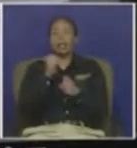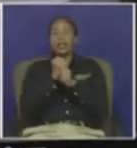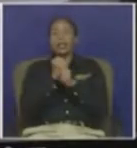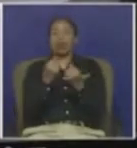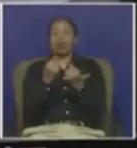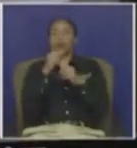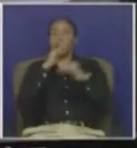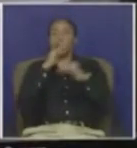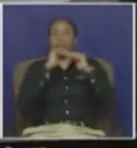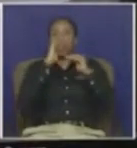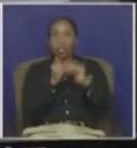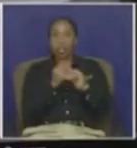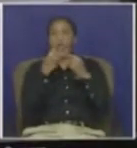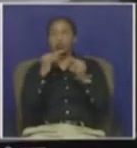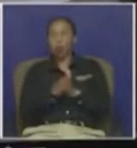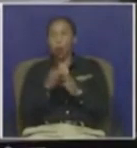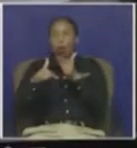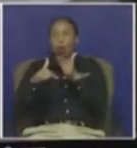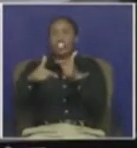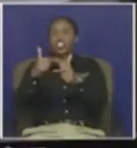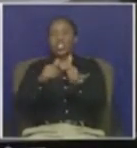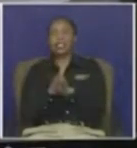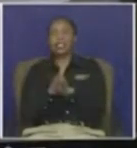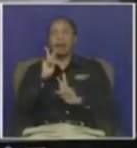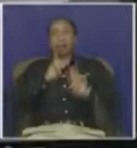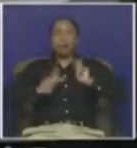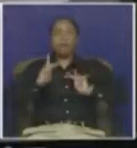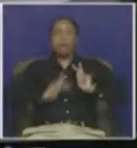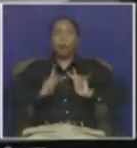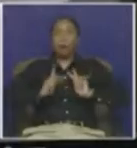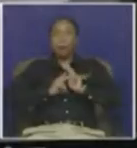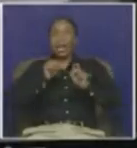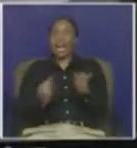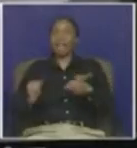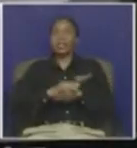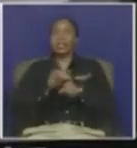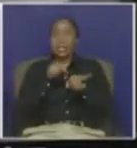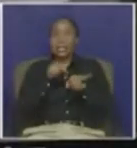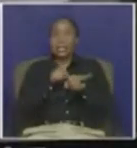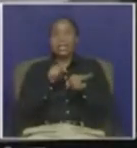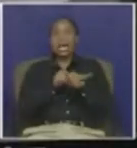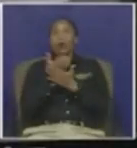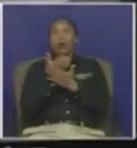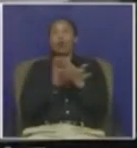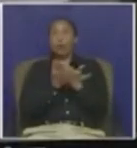so that the logistics can then perform and not affect the economy as it did. Thank you. Thank you.